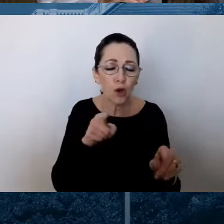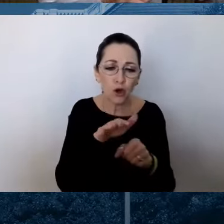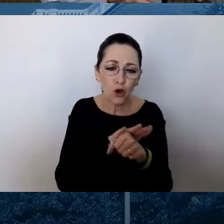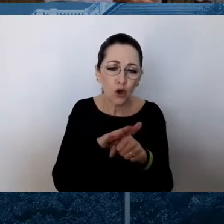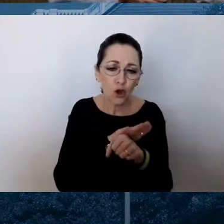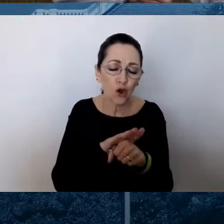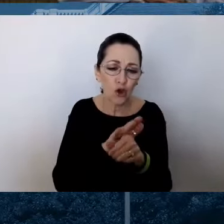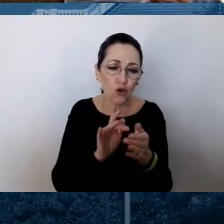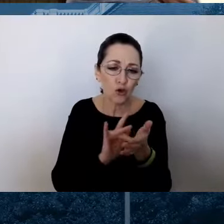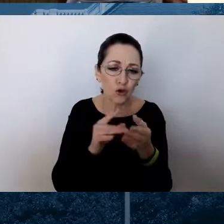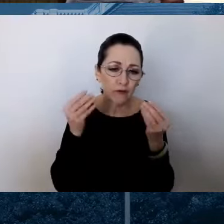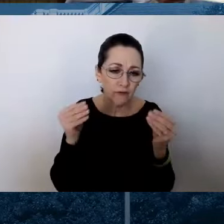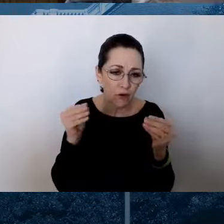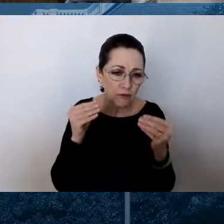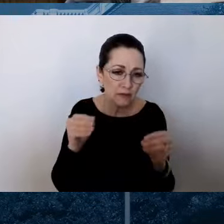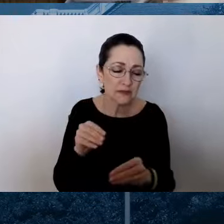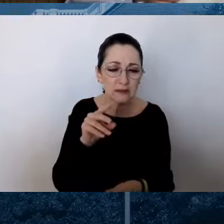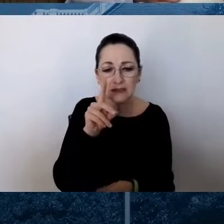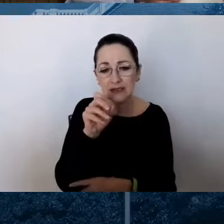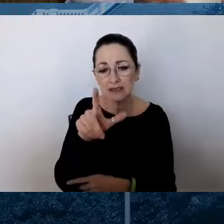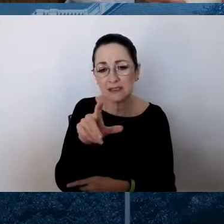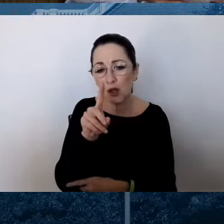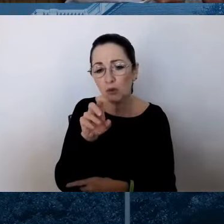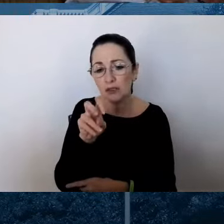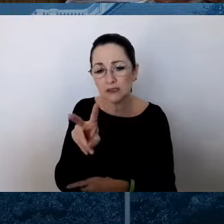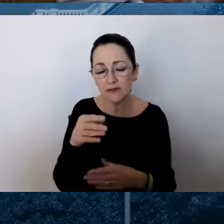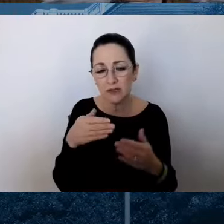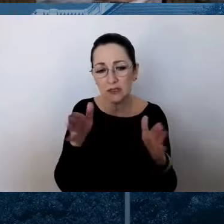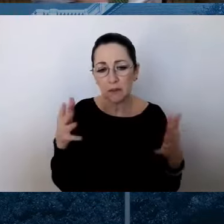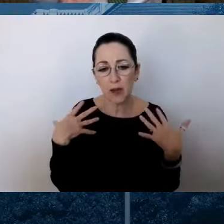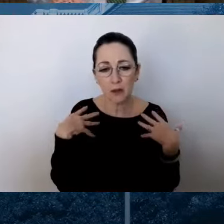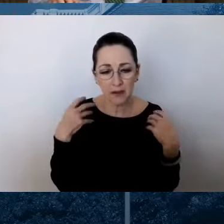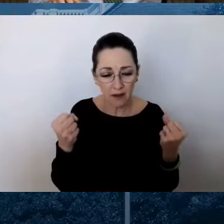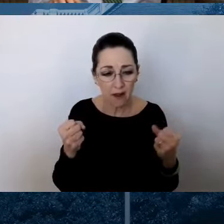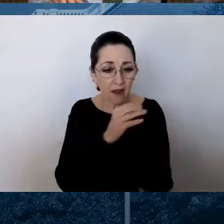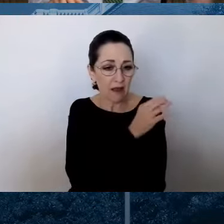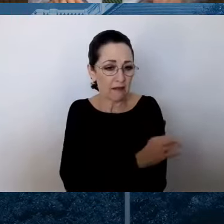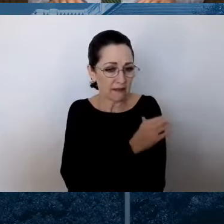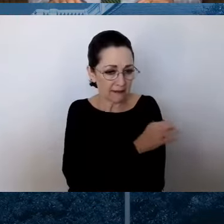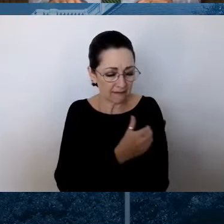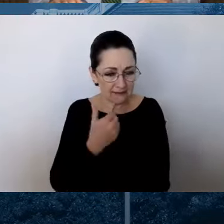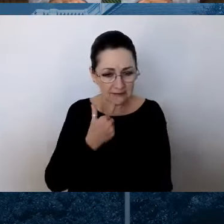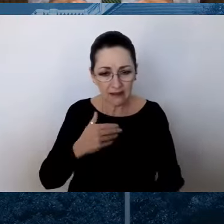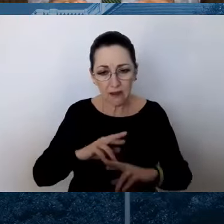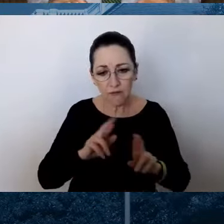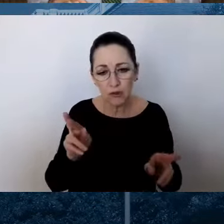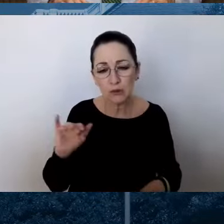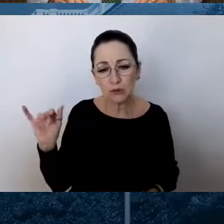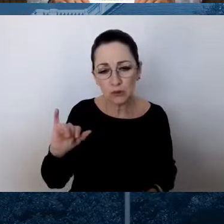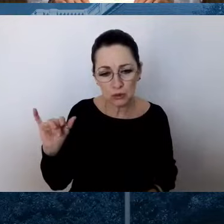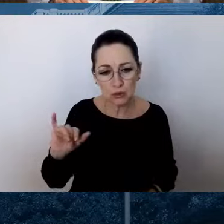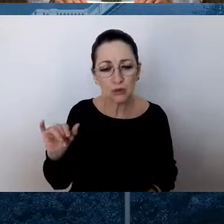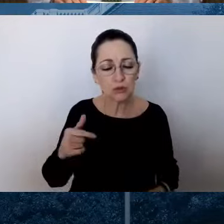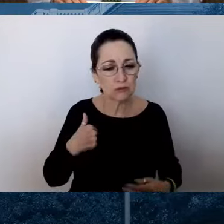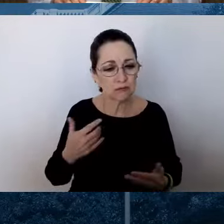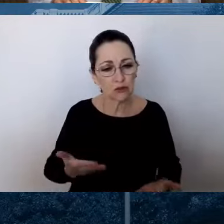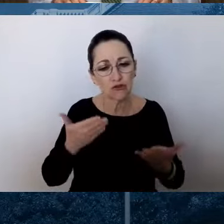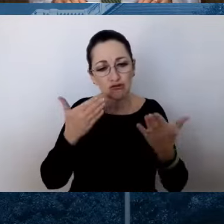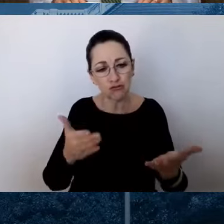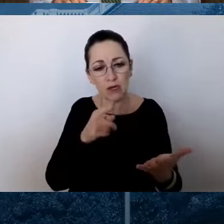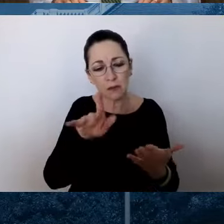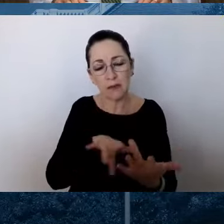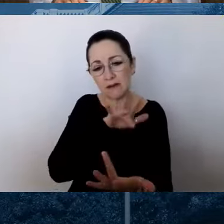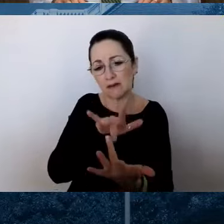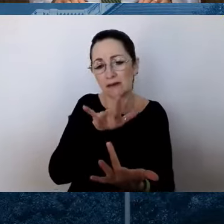have Delaware Division of Public Health clinics that are doing it as well. And we would recommend that you contact